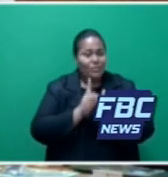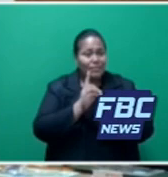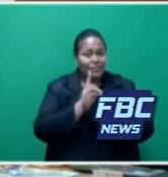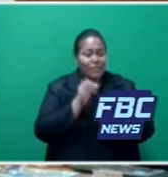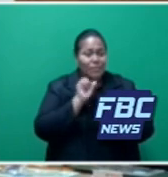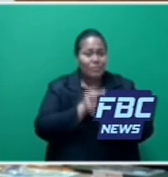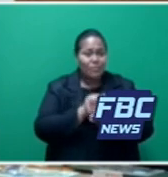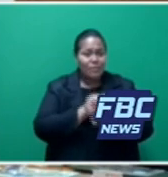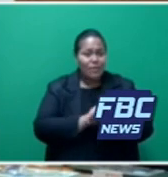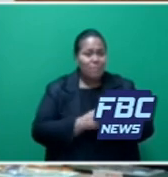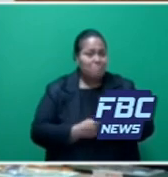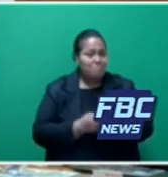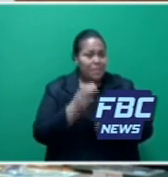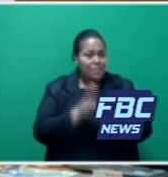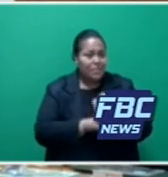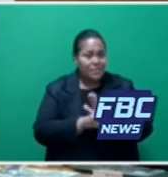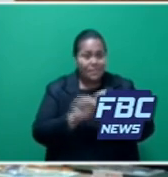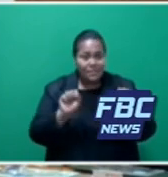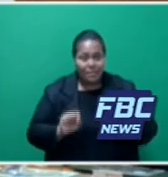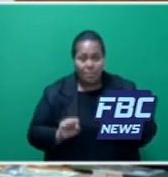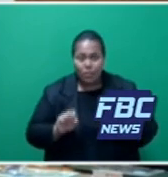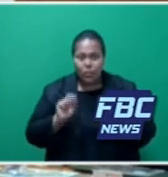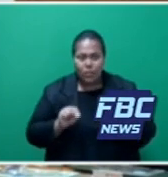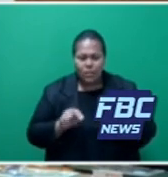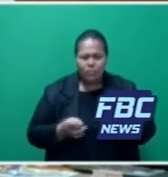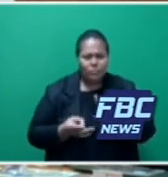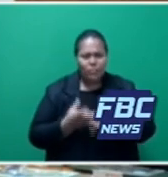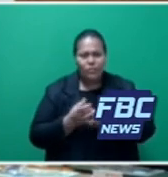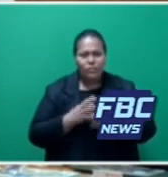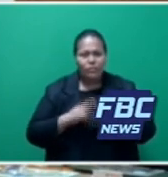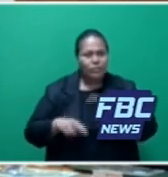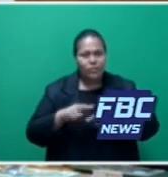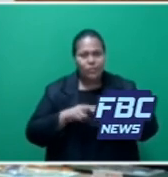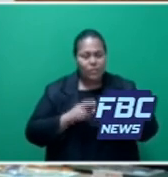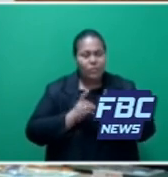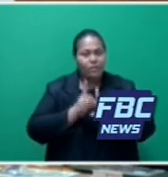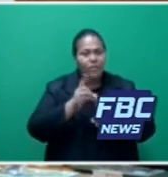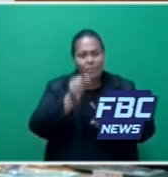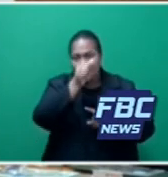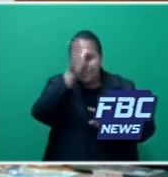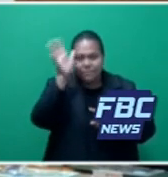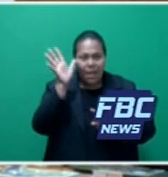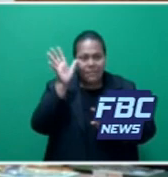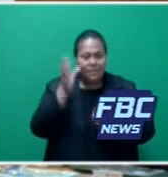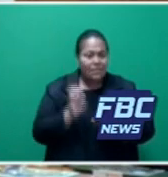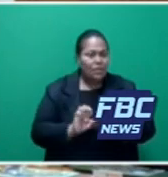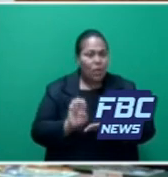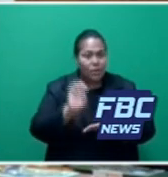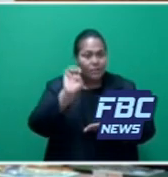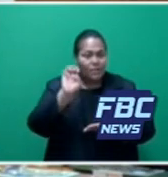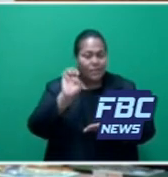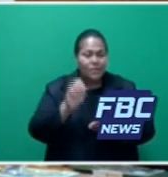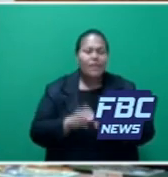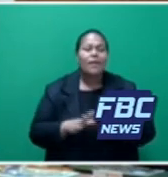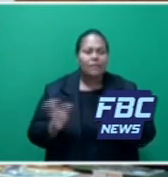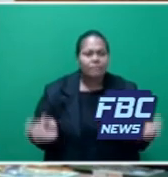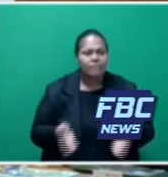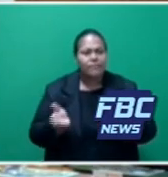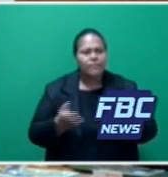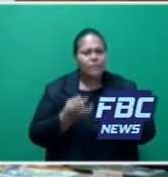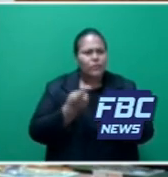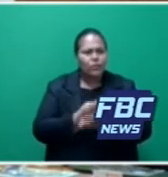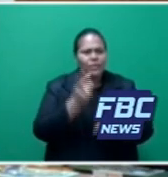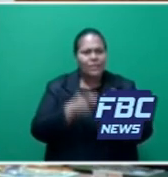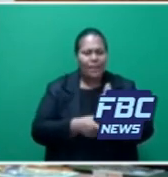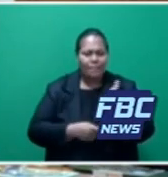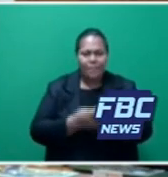national payment system is crucial for Fiji to develop a smart economy and promote real-time payments